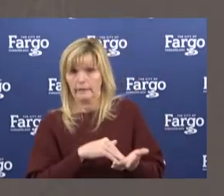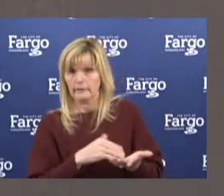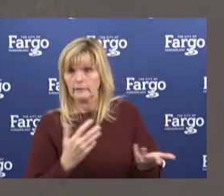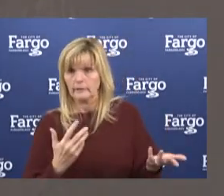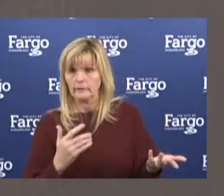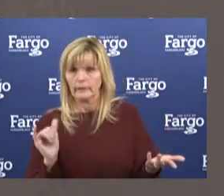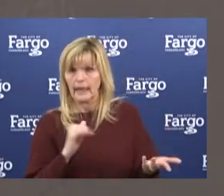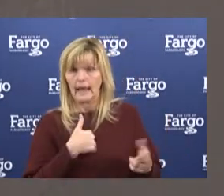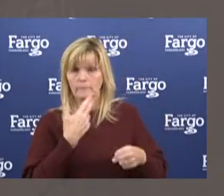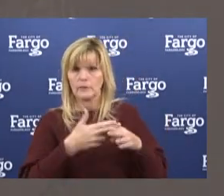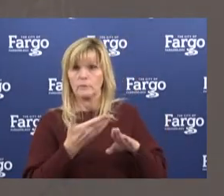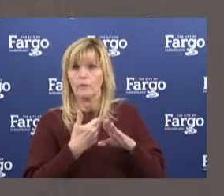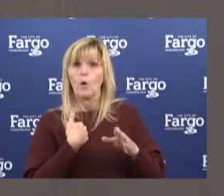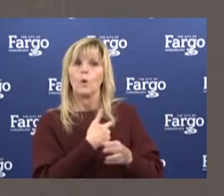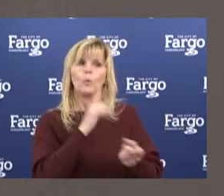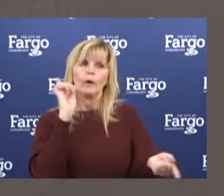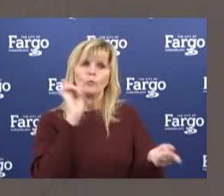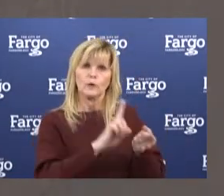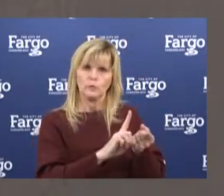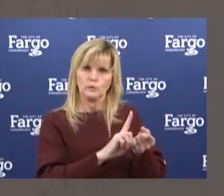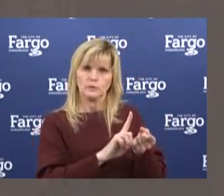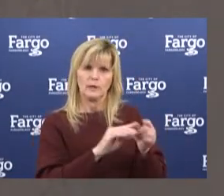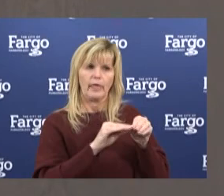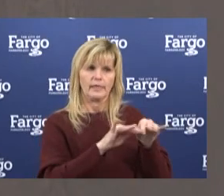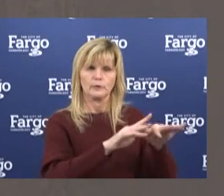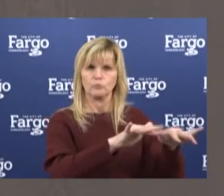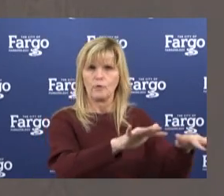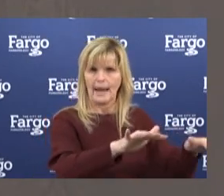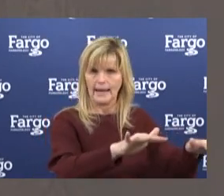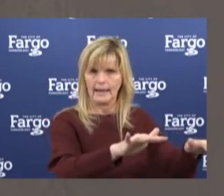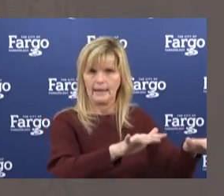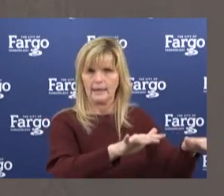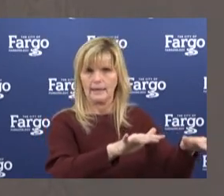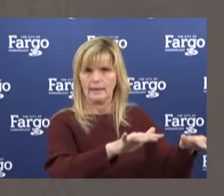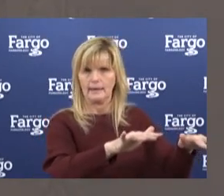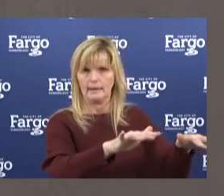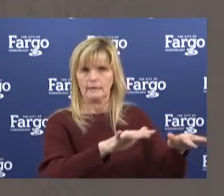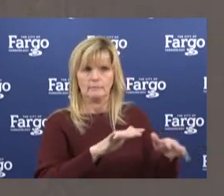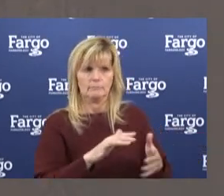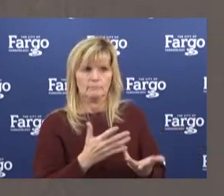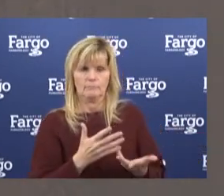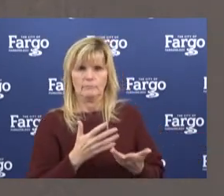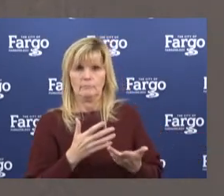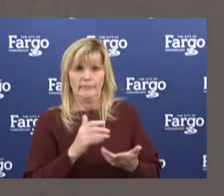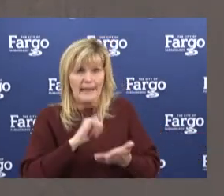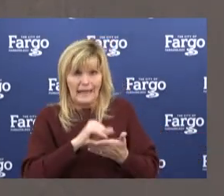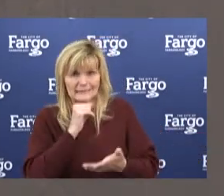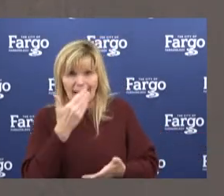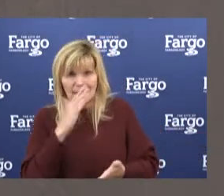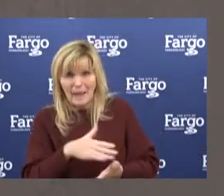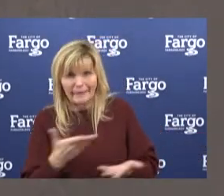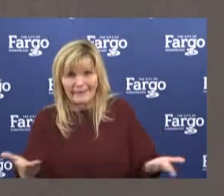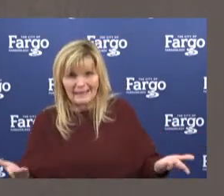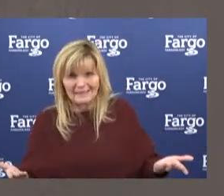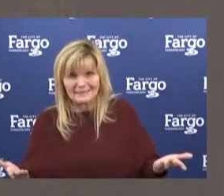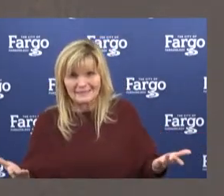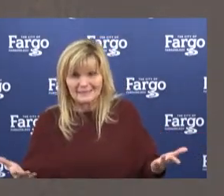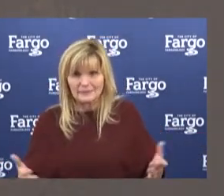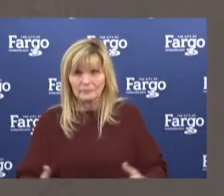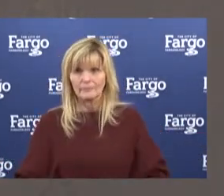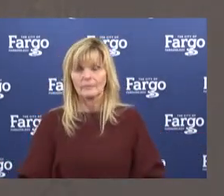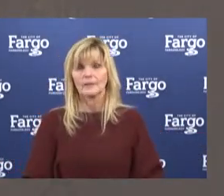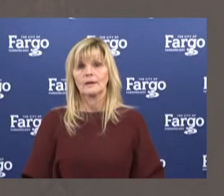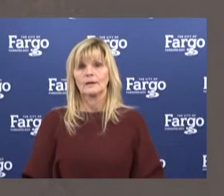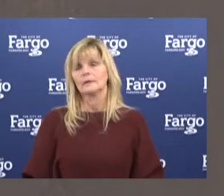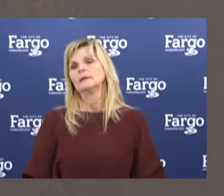as well, we reduce the spread. That can't be a bad thing. So